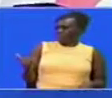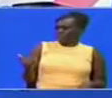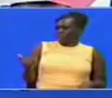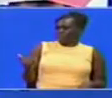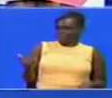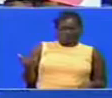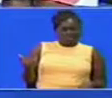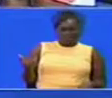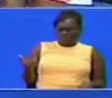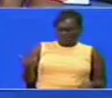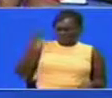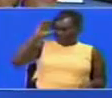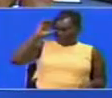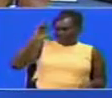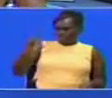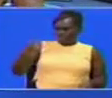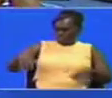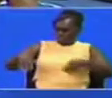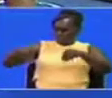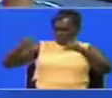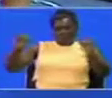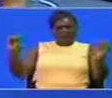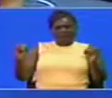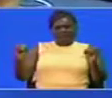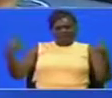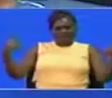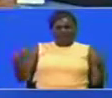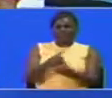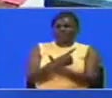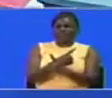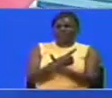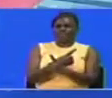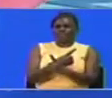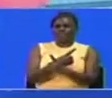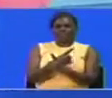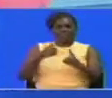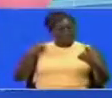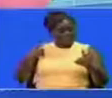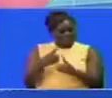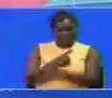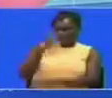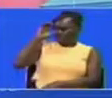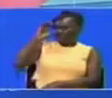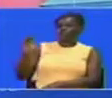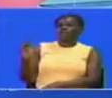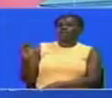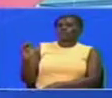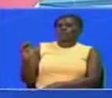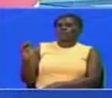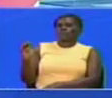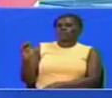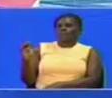It changes the concept completely from the concept of pasture to a different concept altogether. And